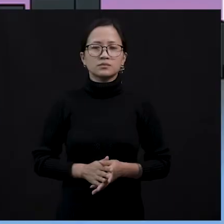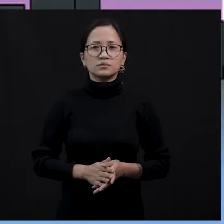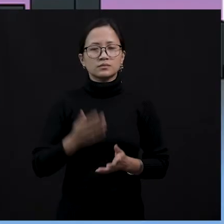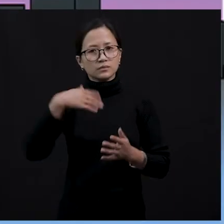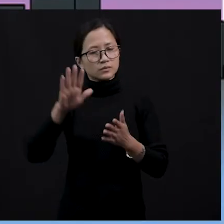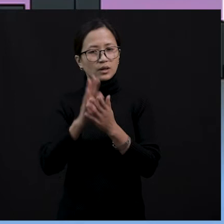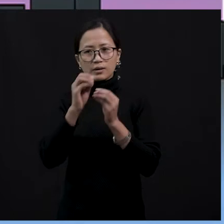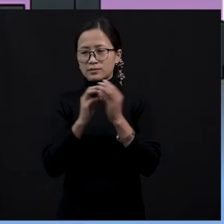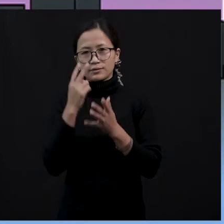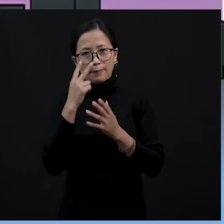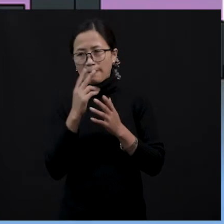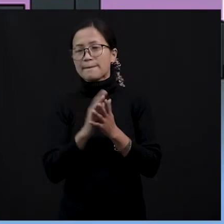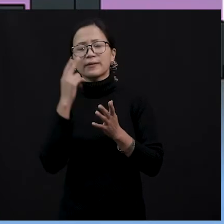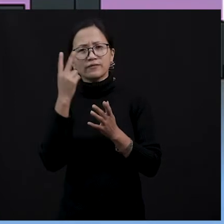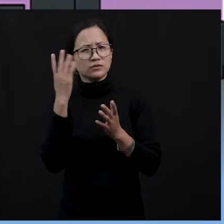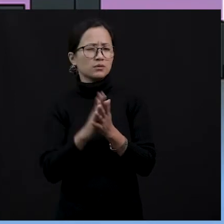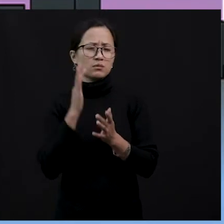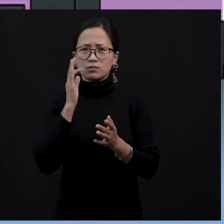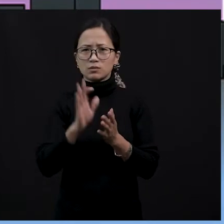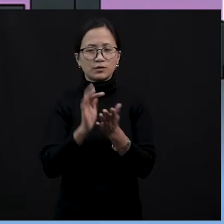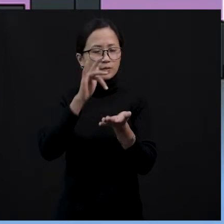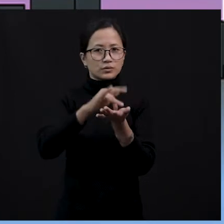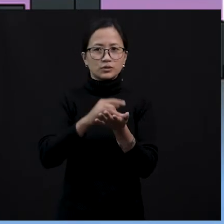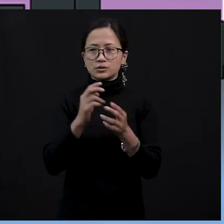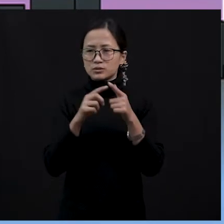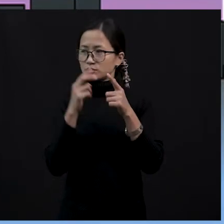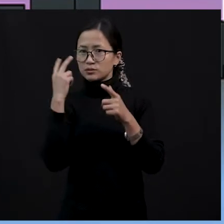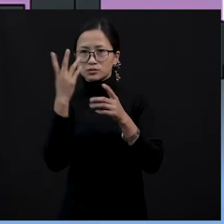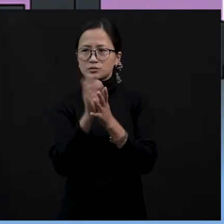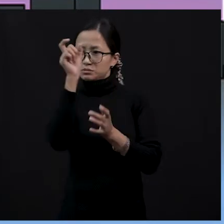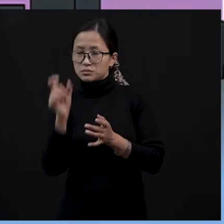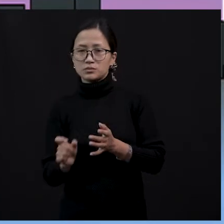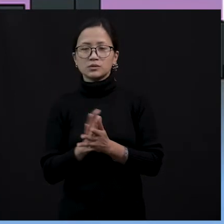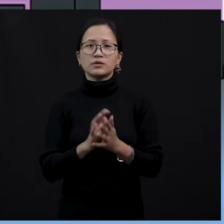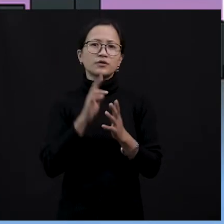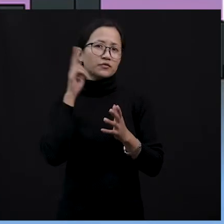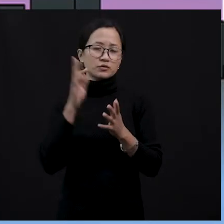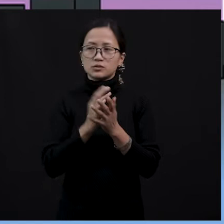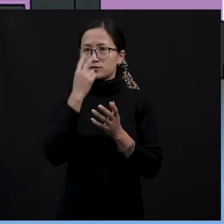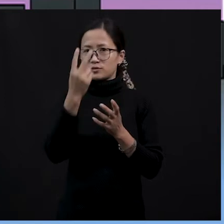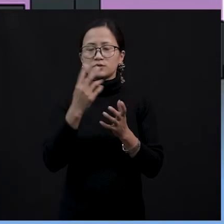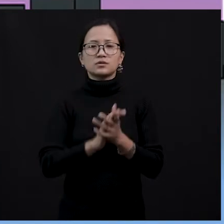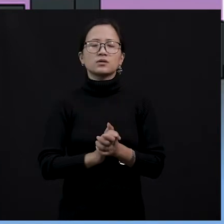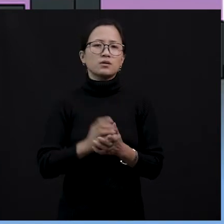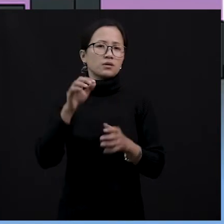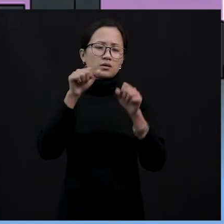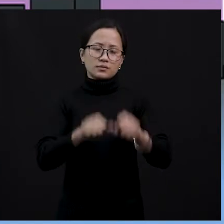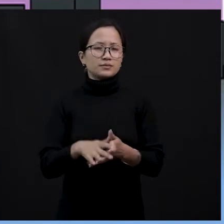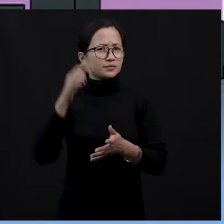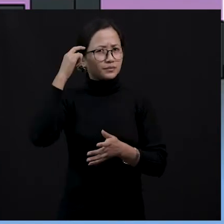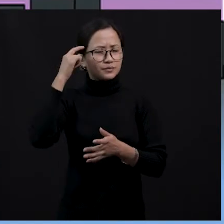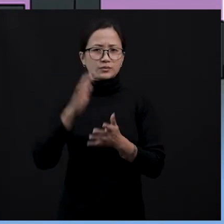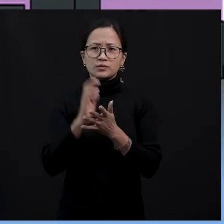He went about visiting all those important places that tourists usually visit. And yet he's not able to recall